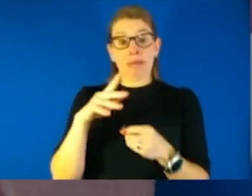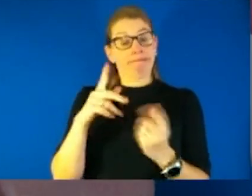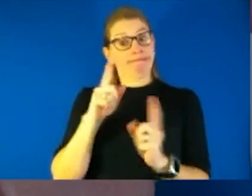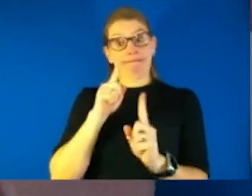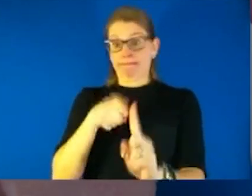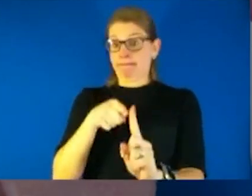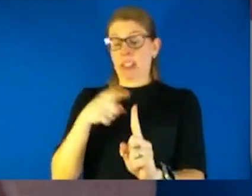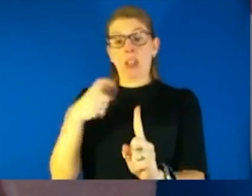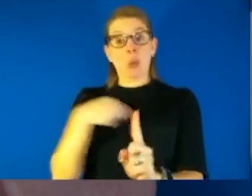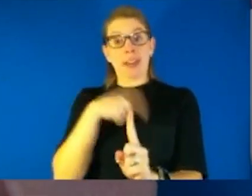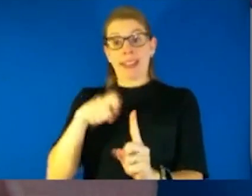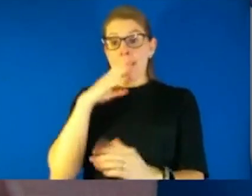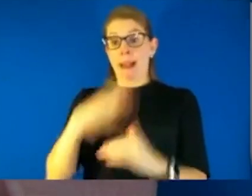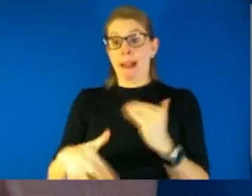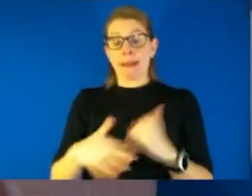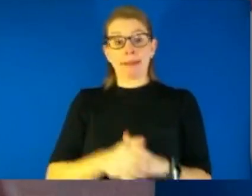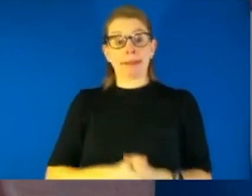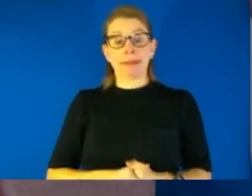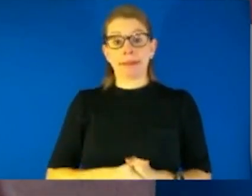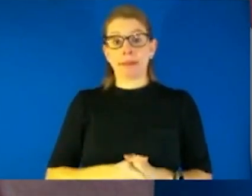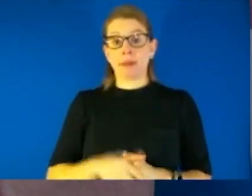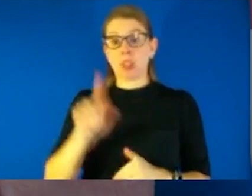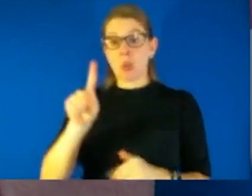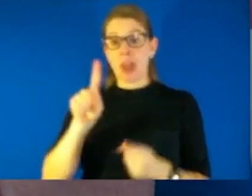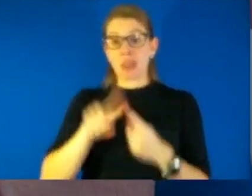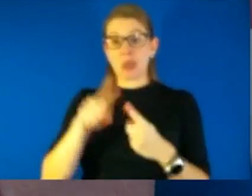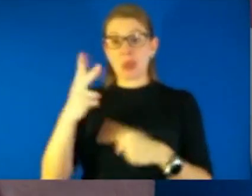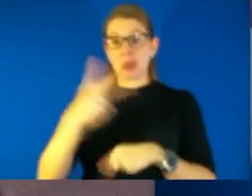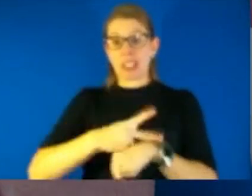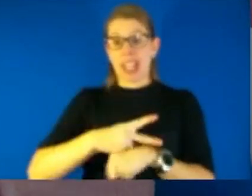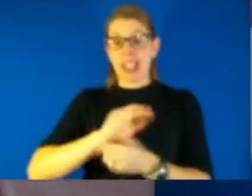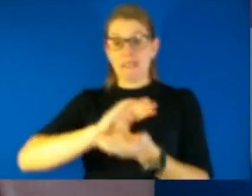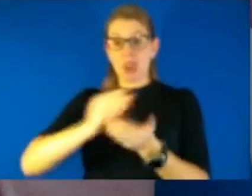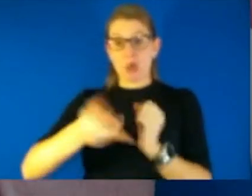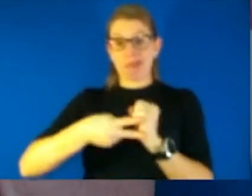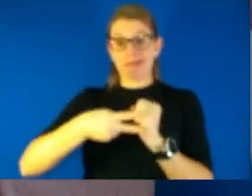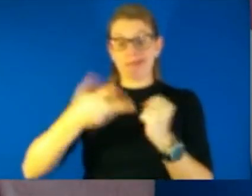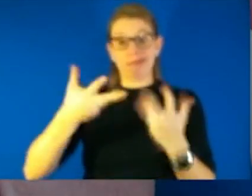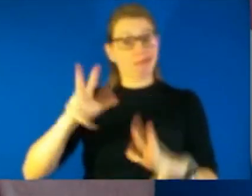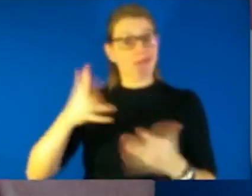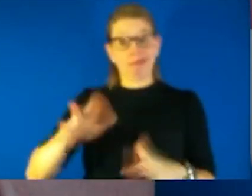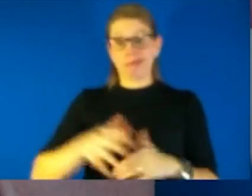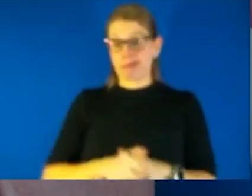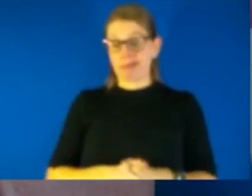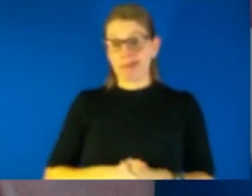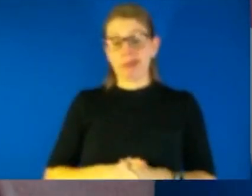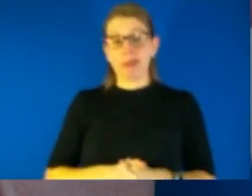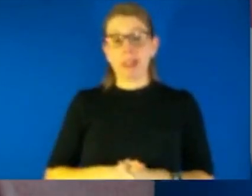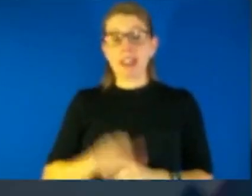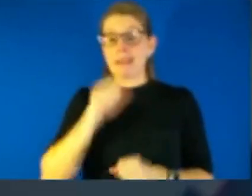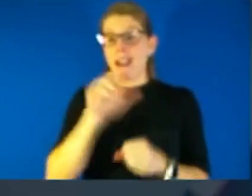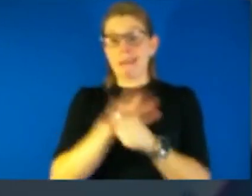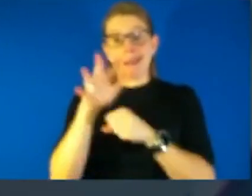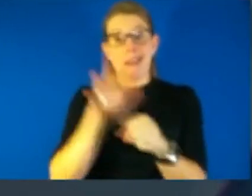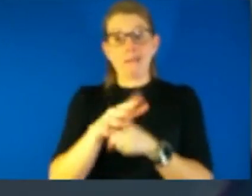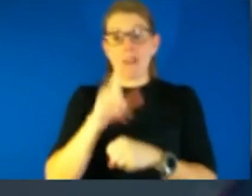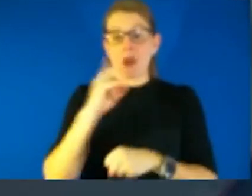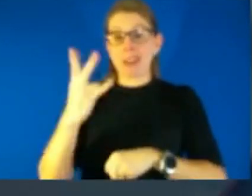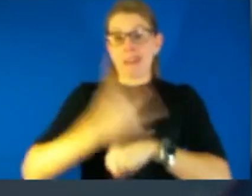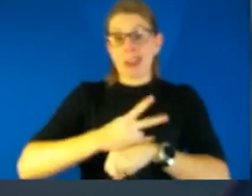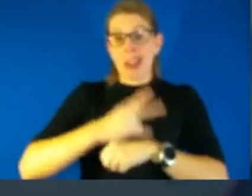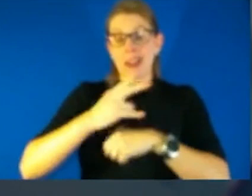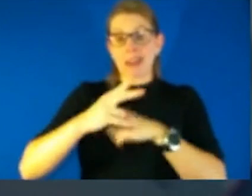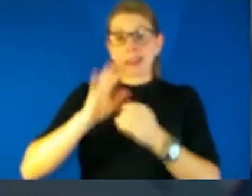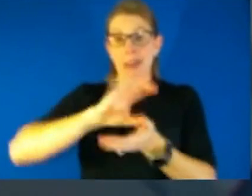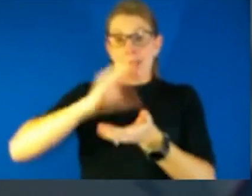Center's blood supply stands at a 1 to 2 day inventory, and that is well below the ideal 7-day supply. There are 2 ways that you can set